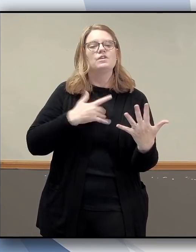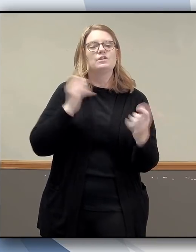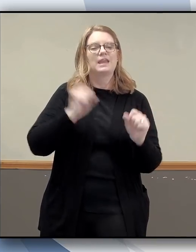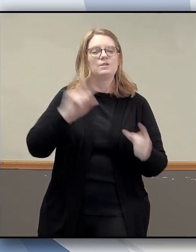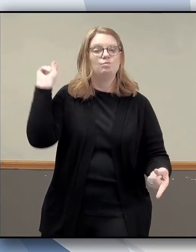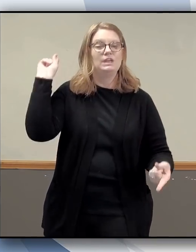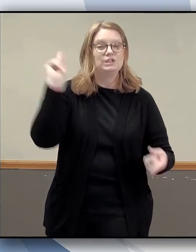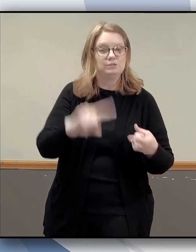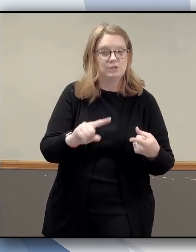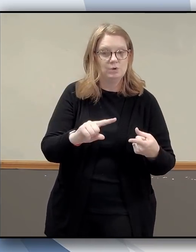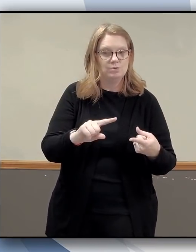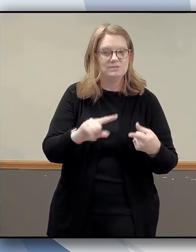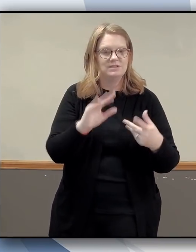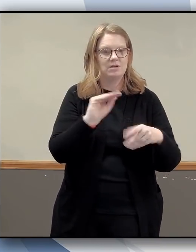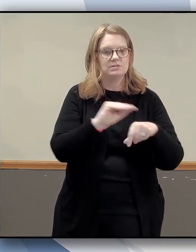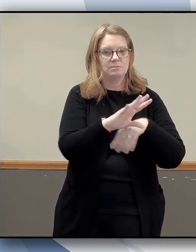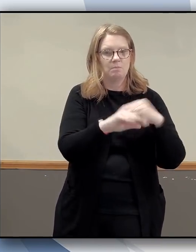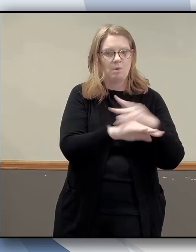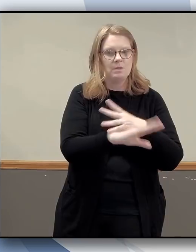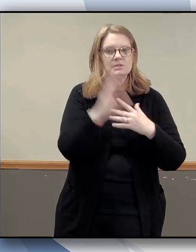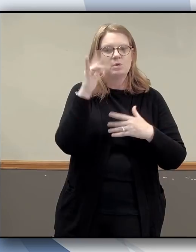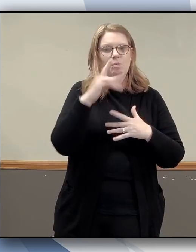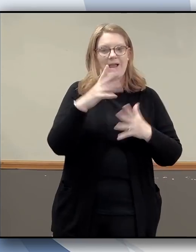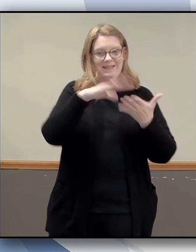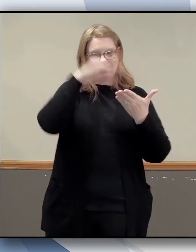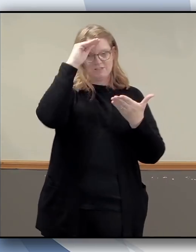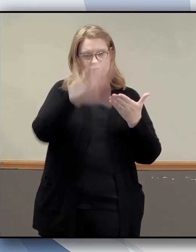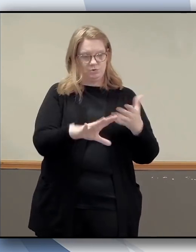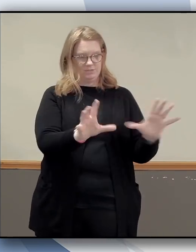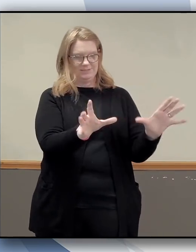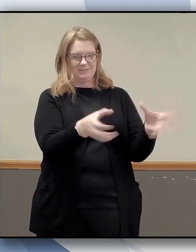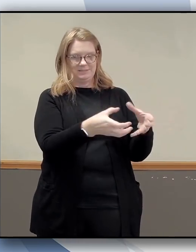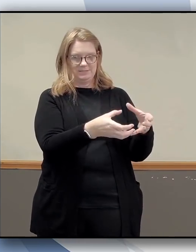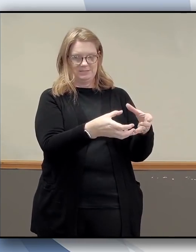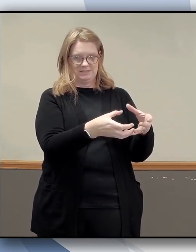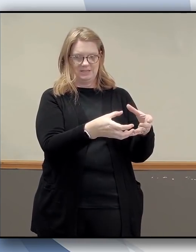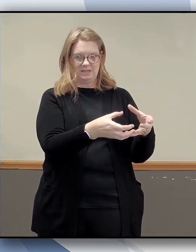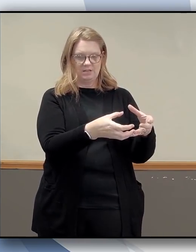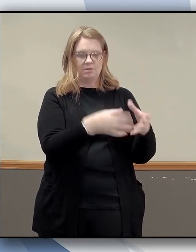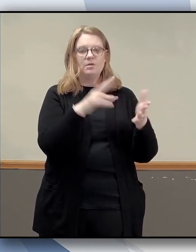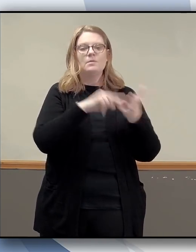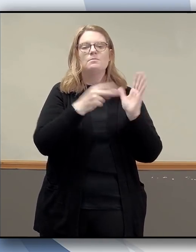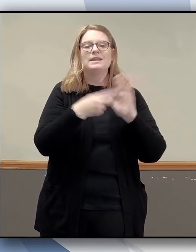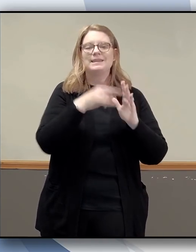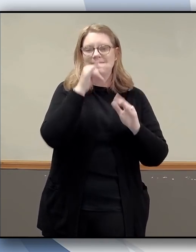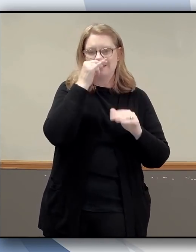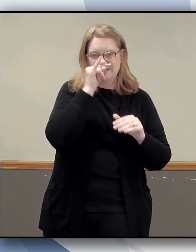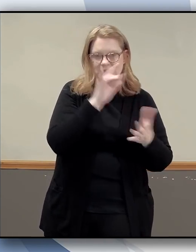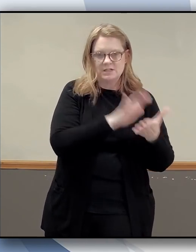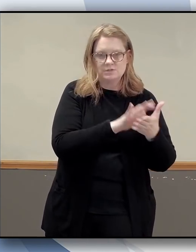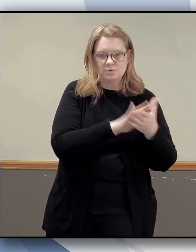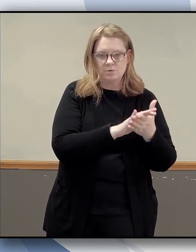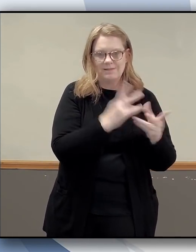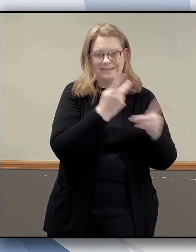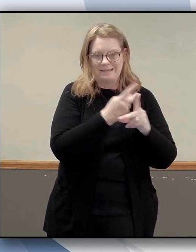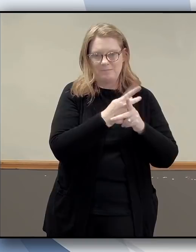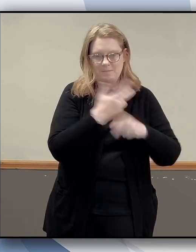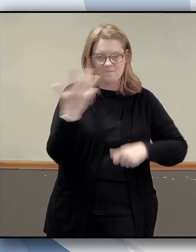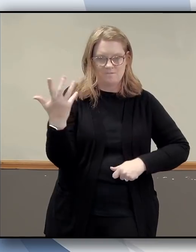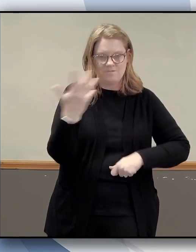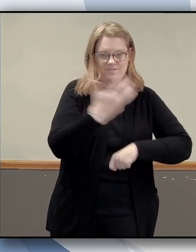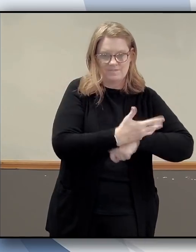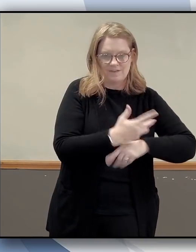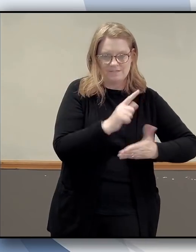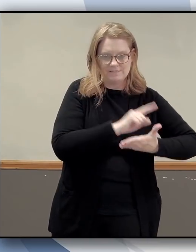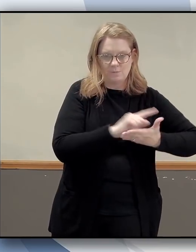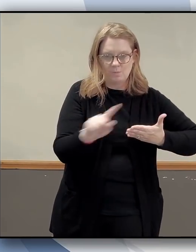by keeping students together with their cohort groups, which means keeping kids in school and keeping them there 5 days a week.